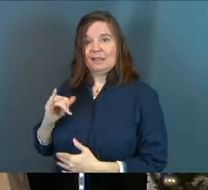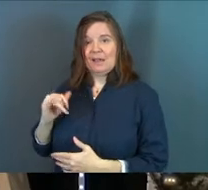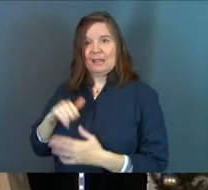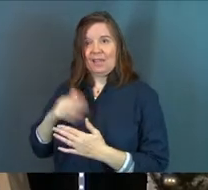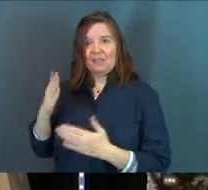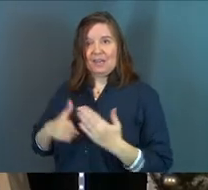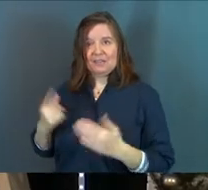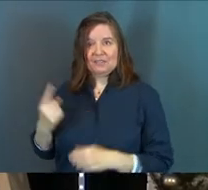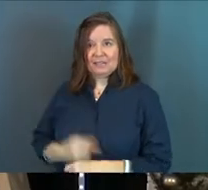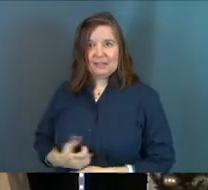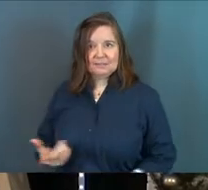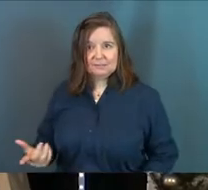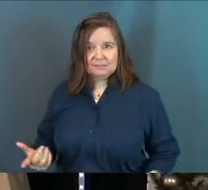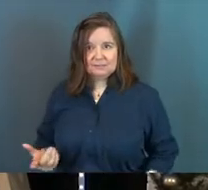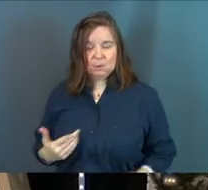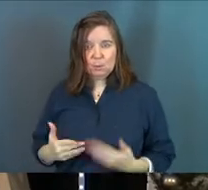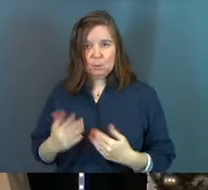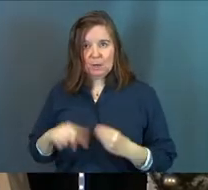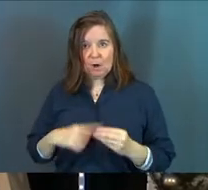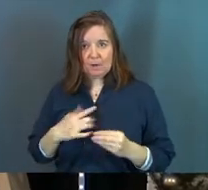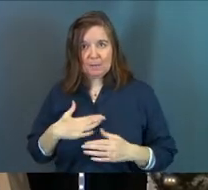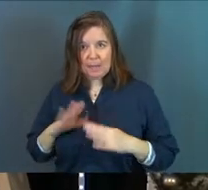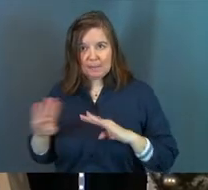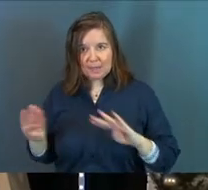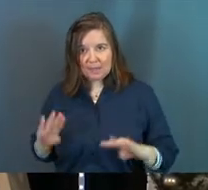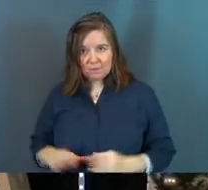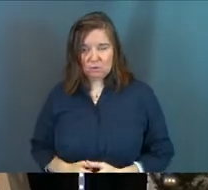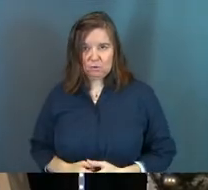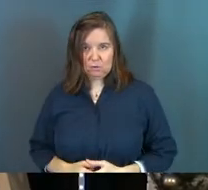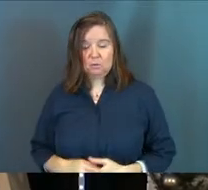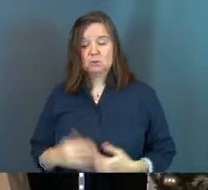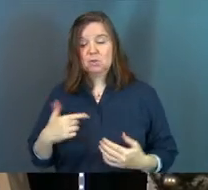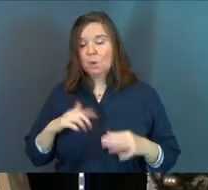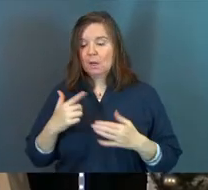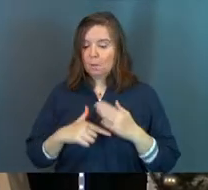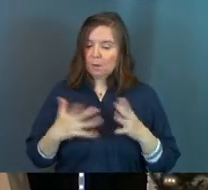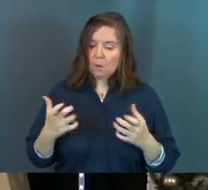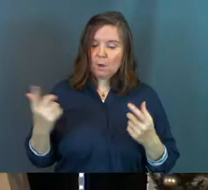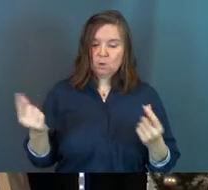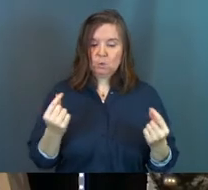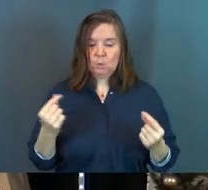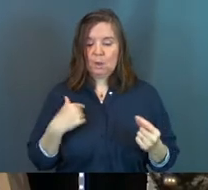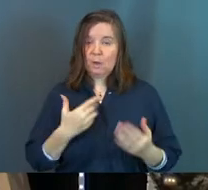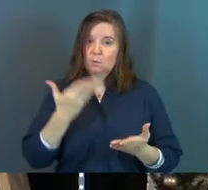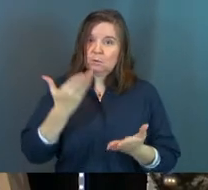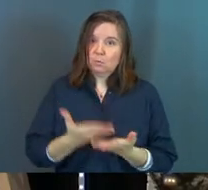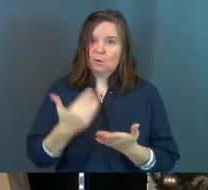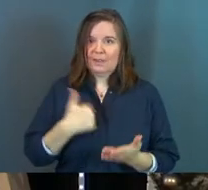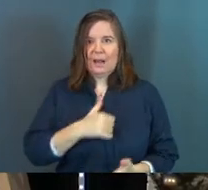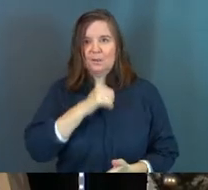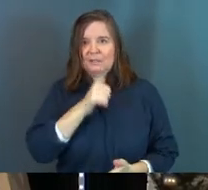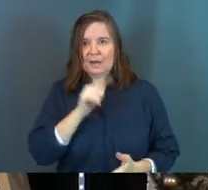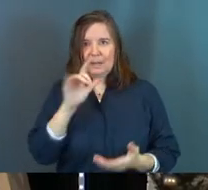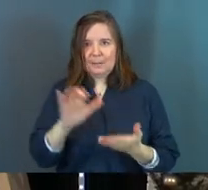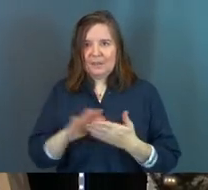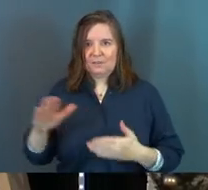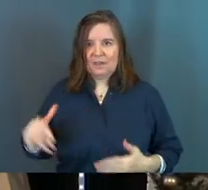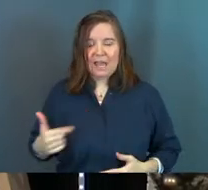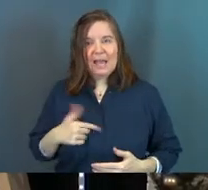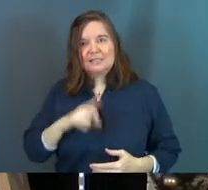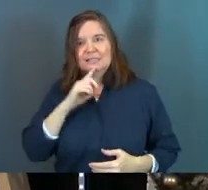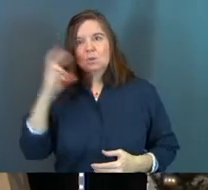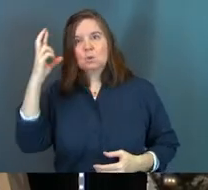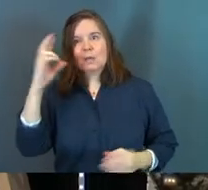at the end of the day regarding my behavior. So I did what I wanted to do, and it was proof that I was not a believer yet. I